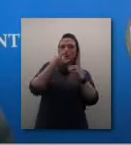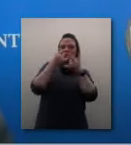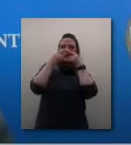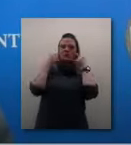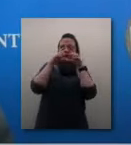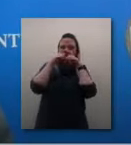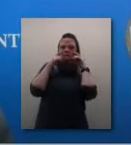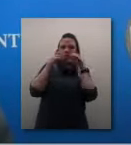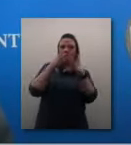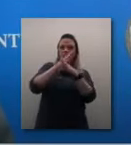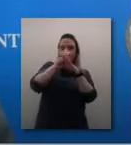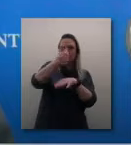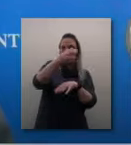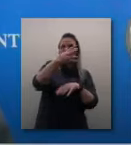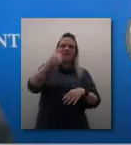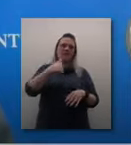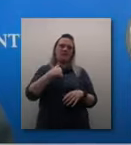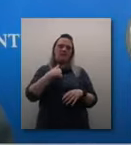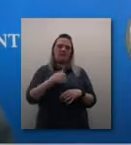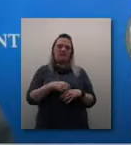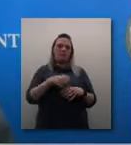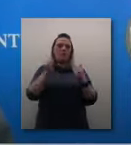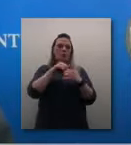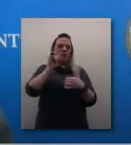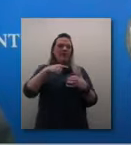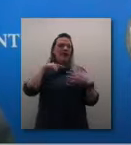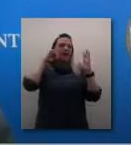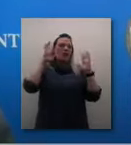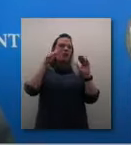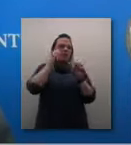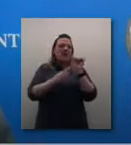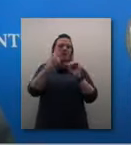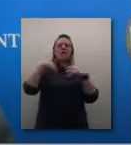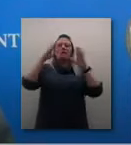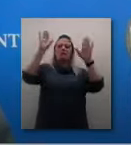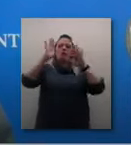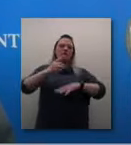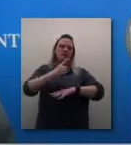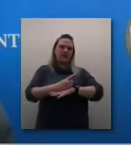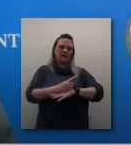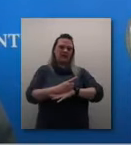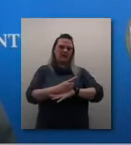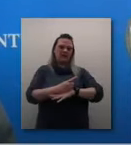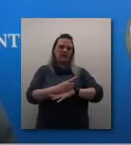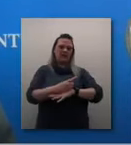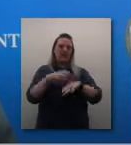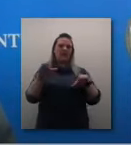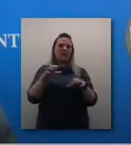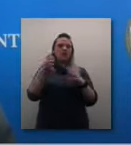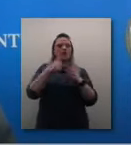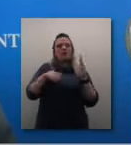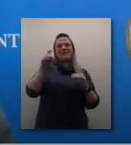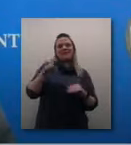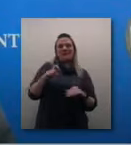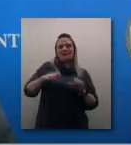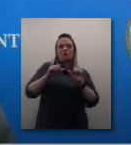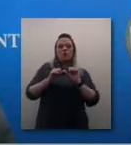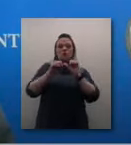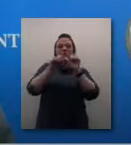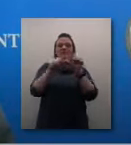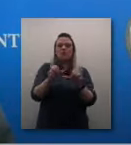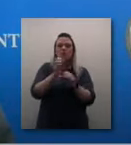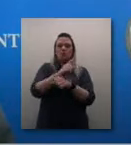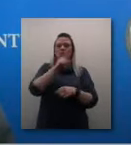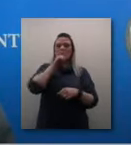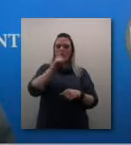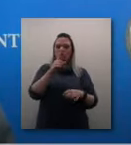me and yourself. So with that, I hope that everyone has a wonderful day, and does what's necessary to continue to ensure